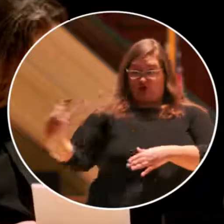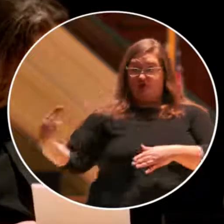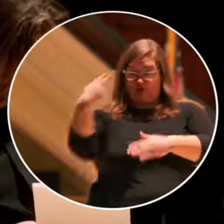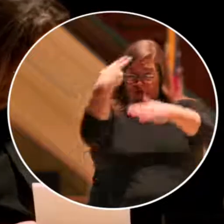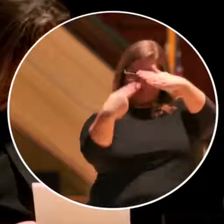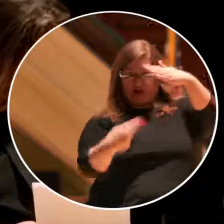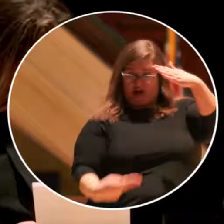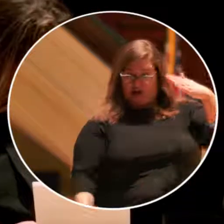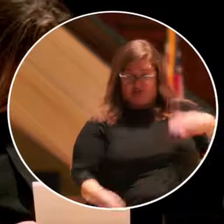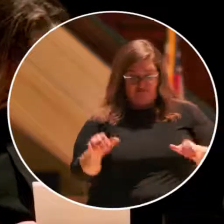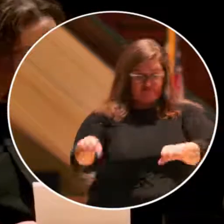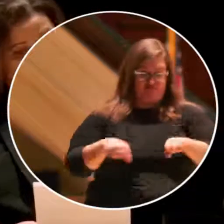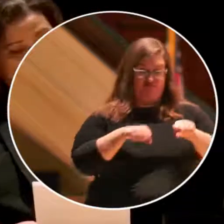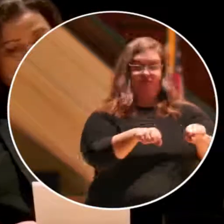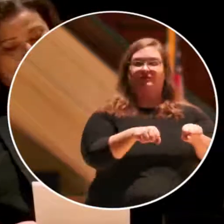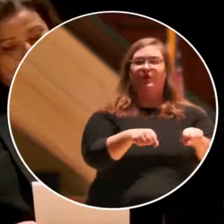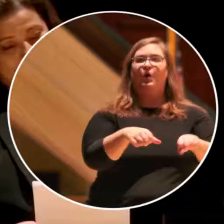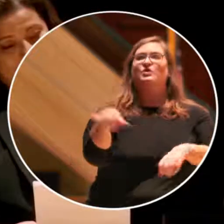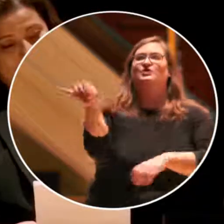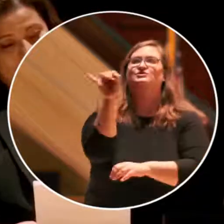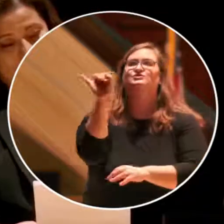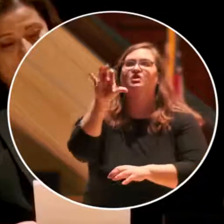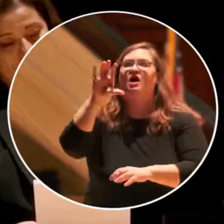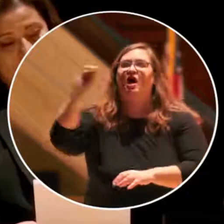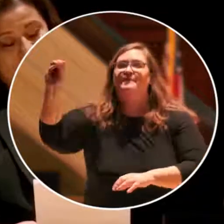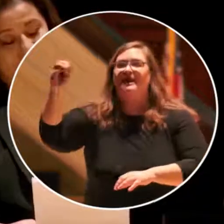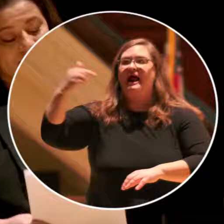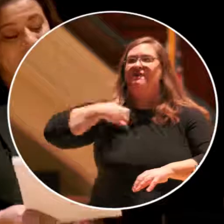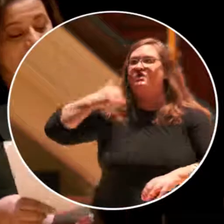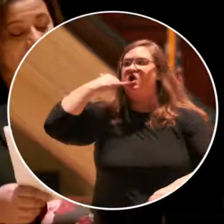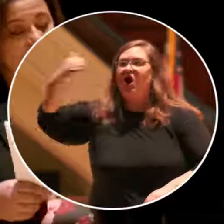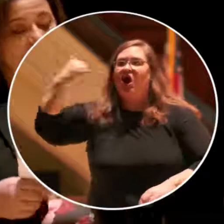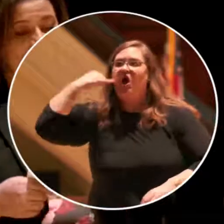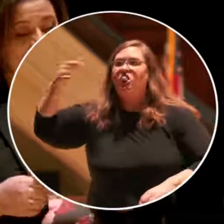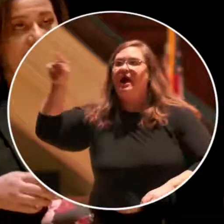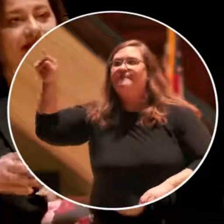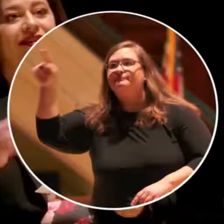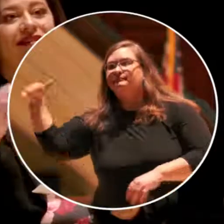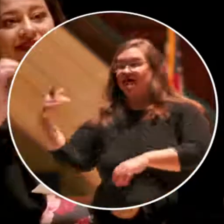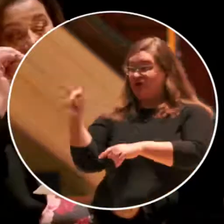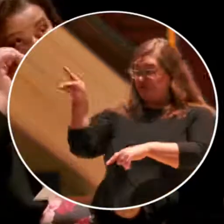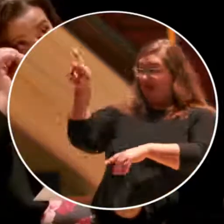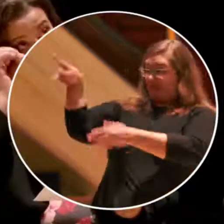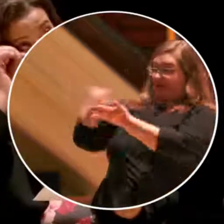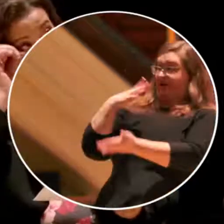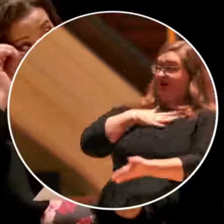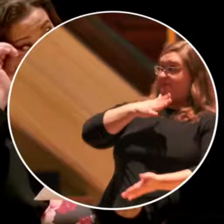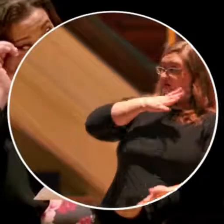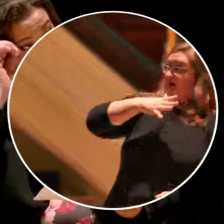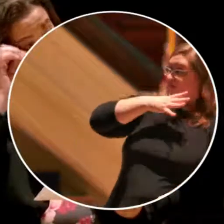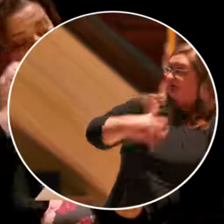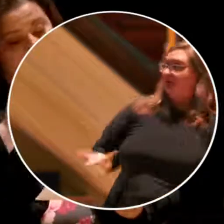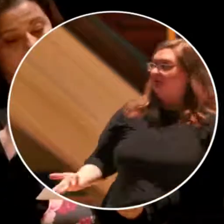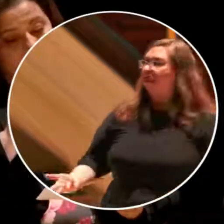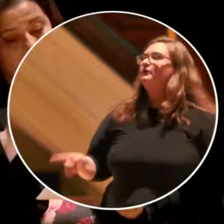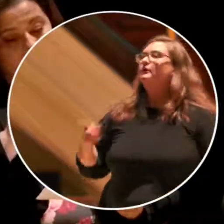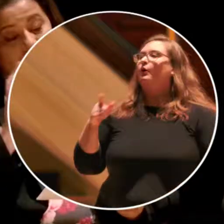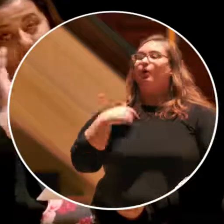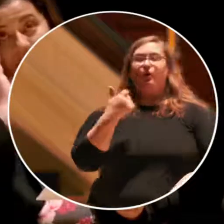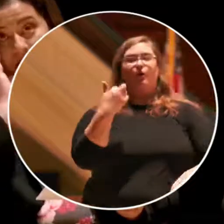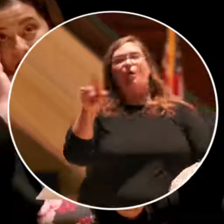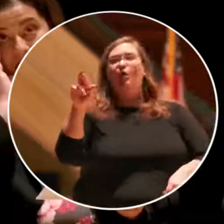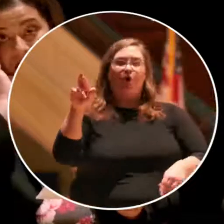To call the insurance company about those overpayments they owe you and order those boxes so you can start